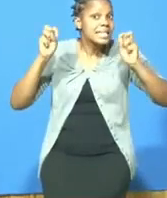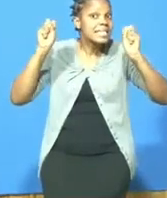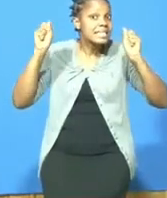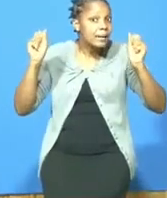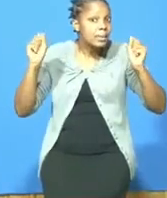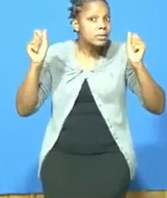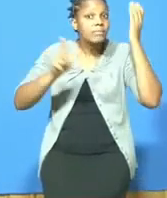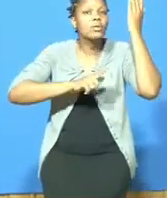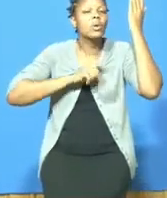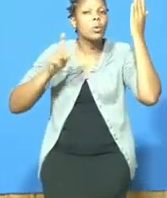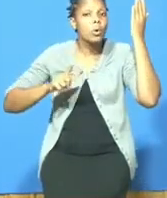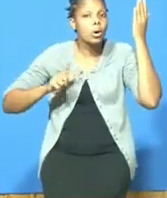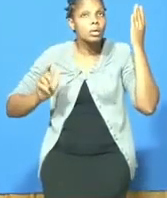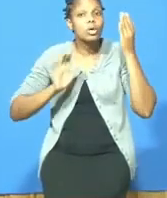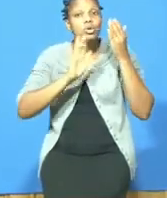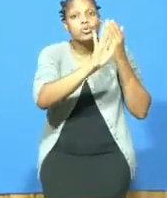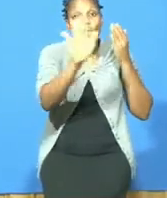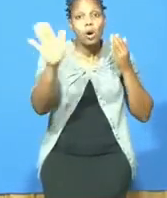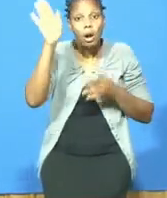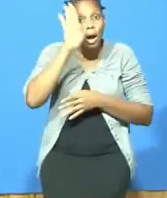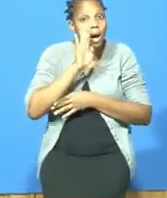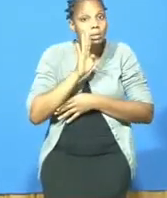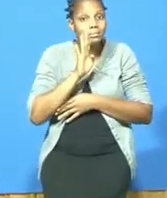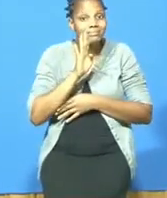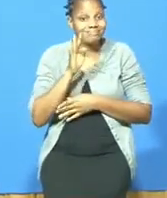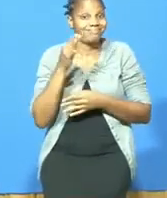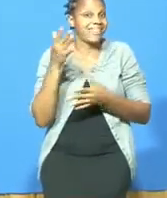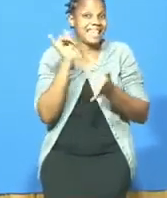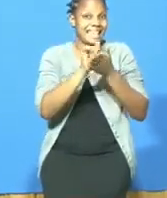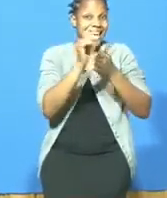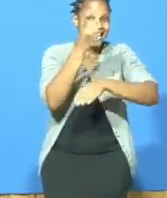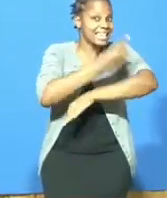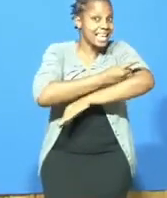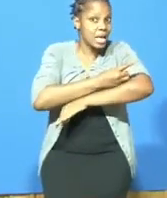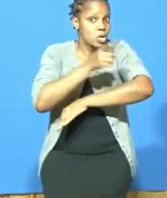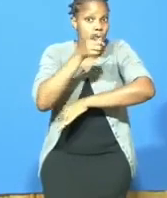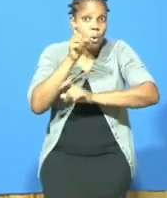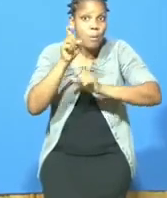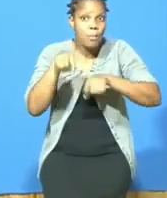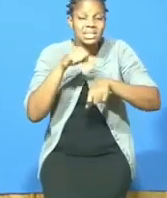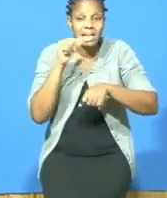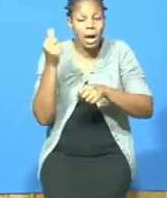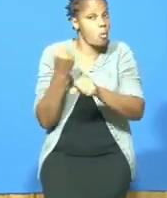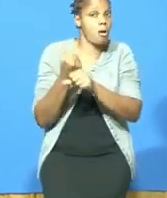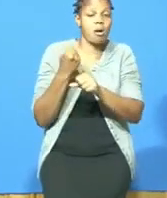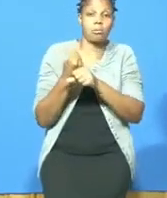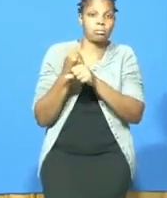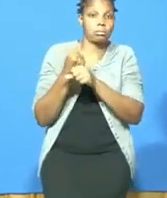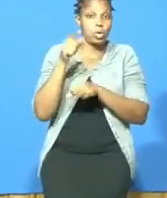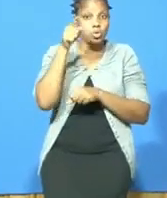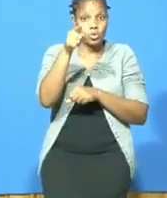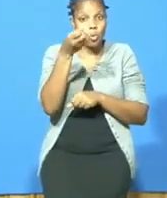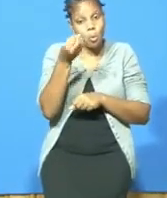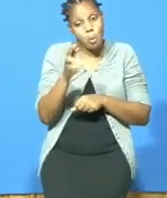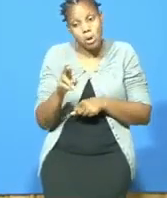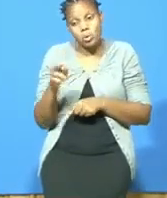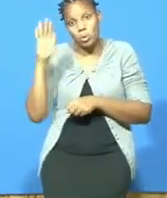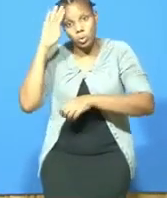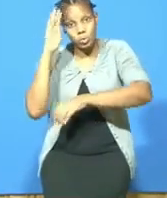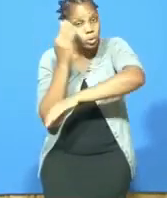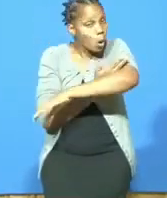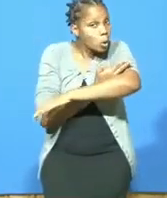Sabbath of the Lord your God. In it you shall do no work, you nor your